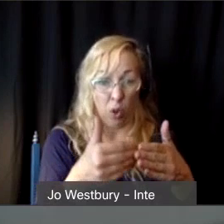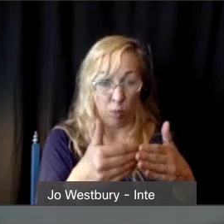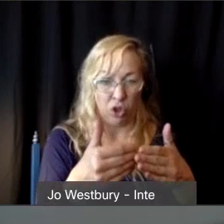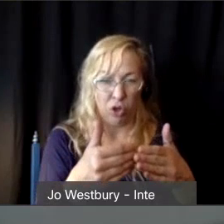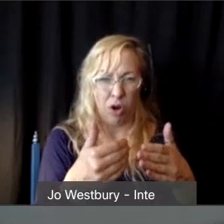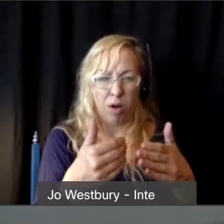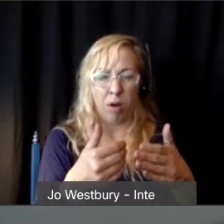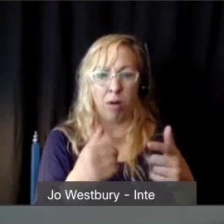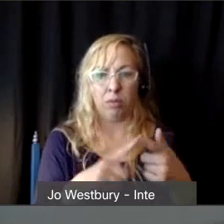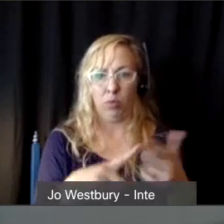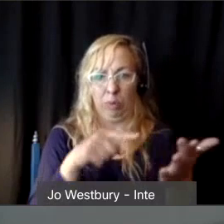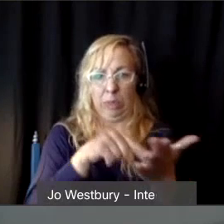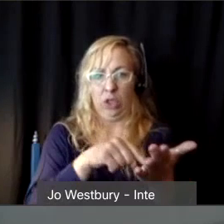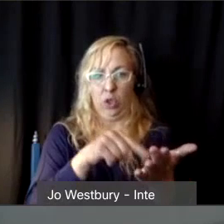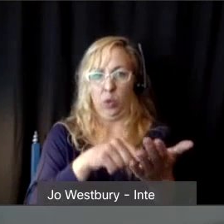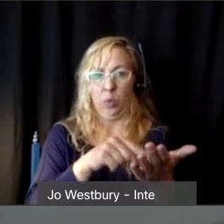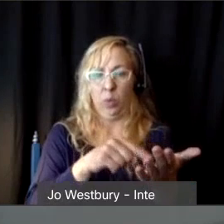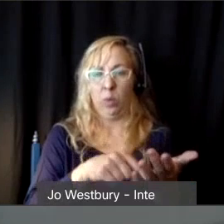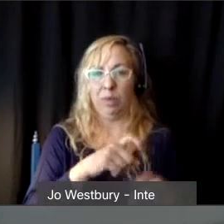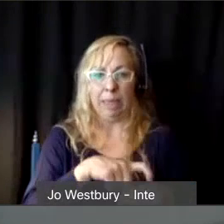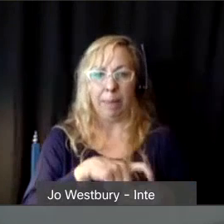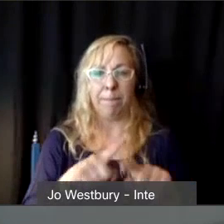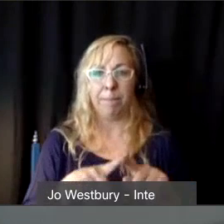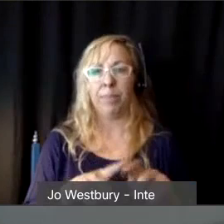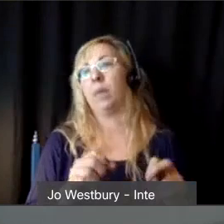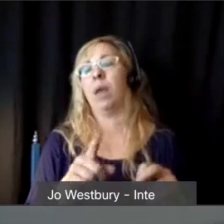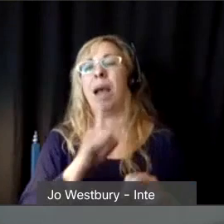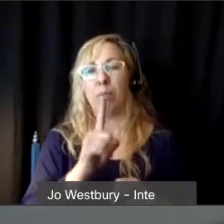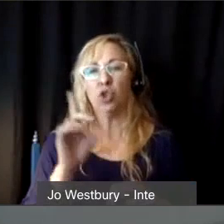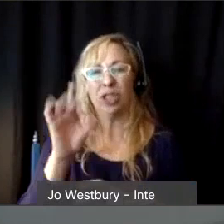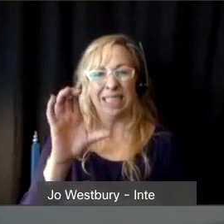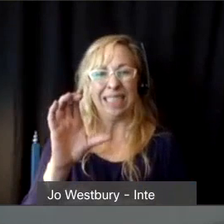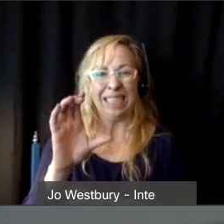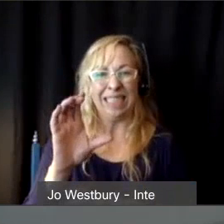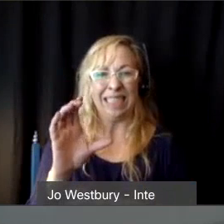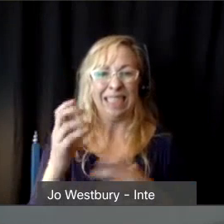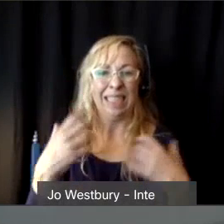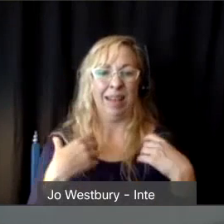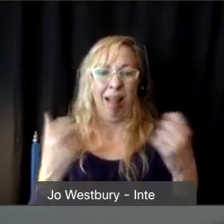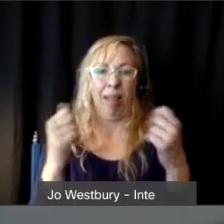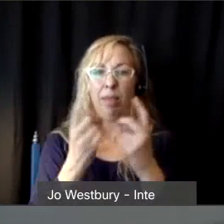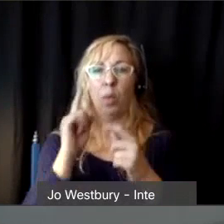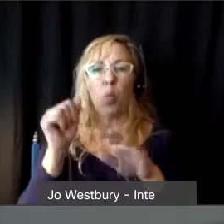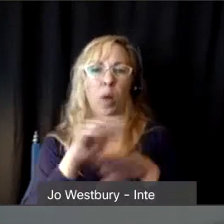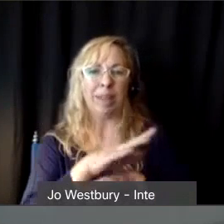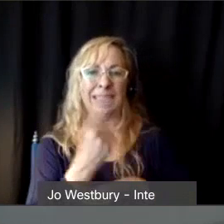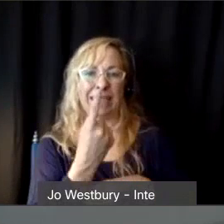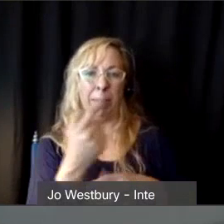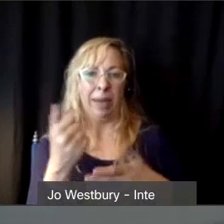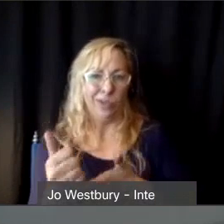on the district's plan, which is being developed by a committee that